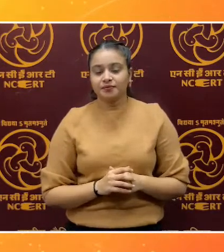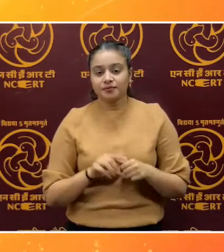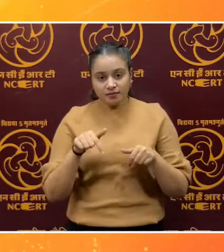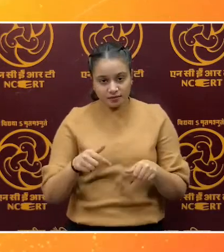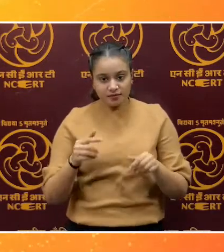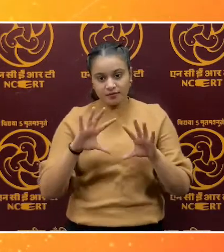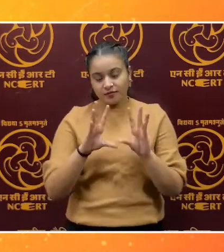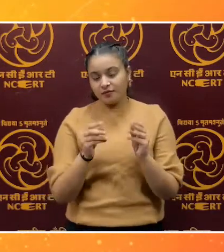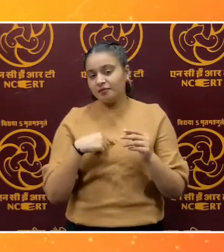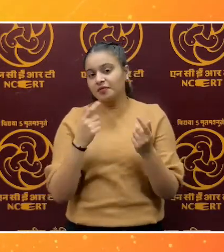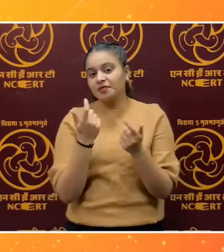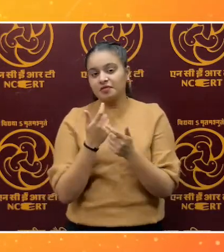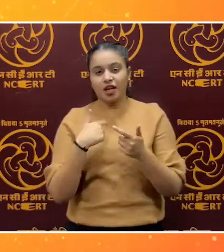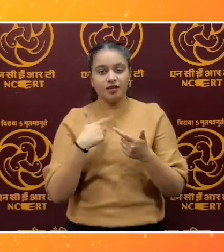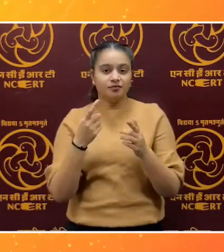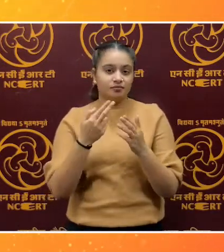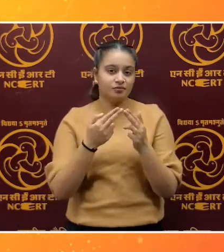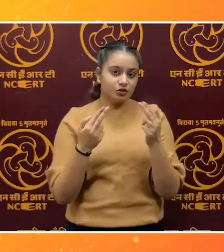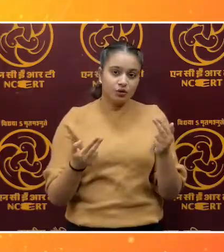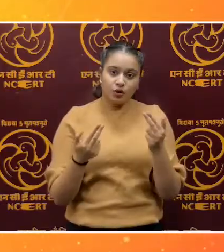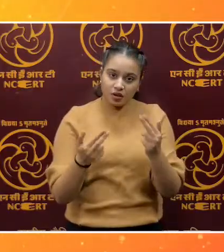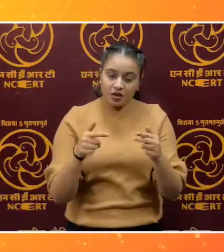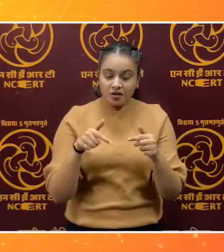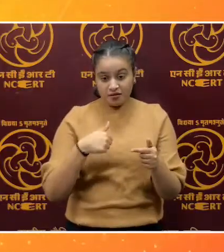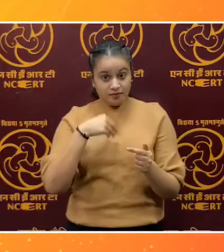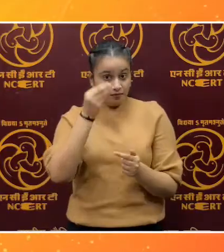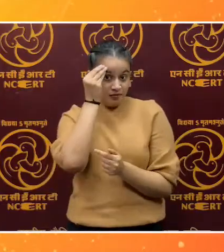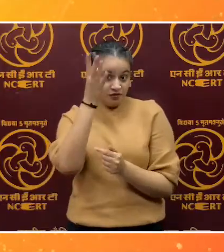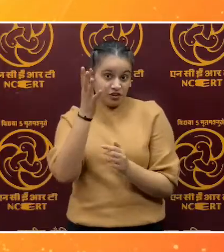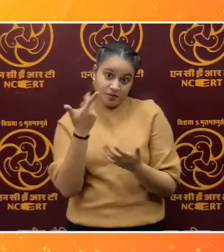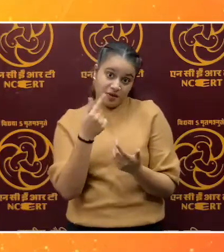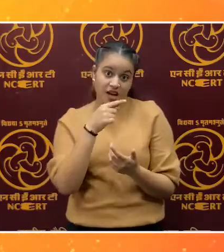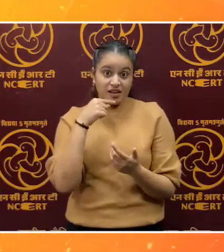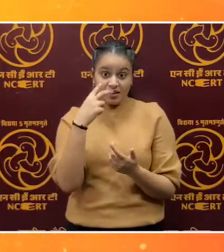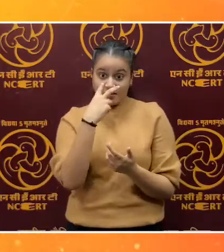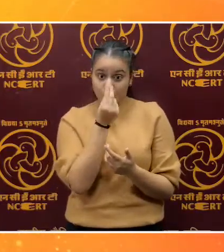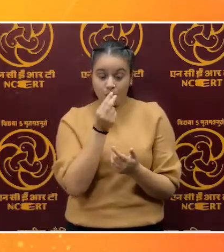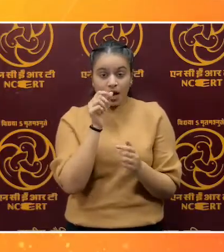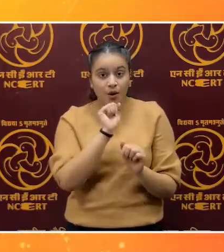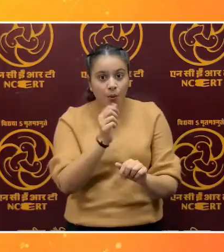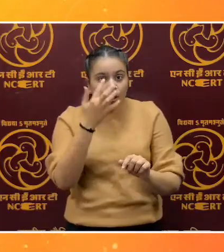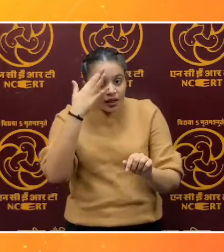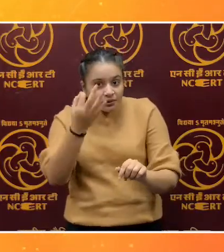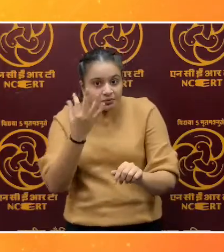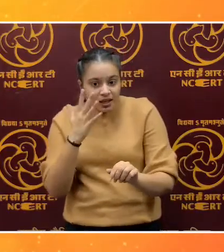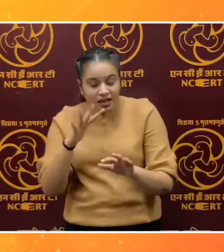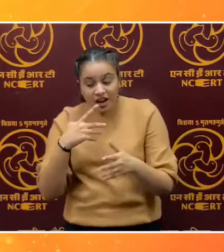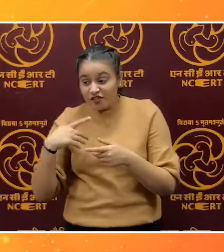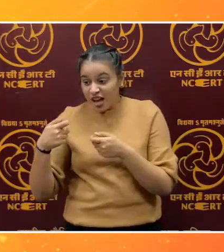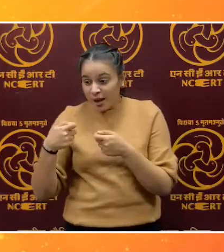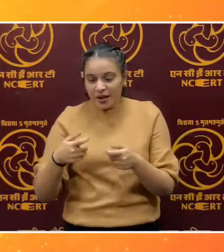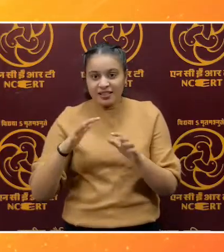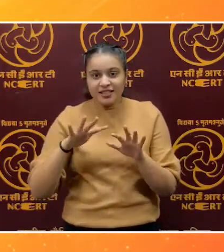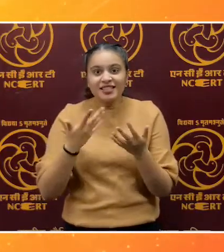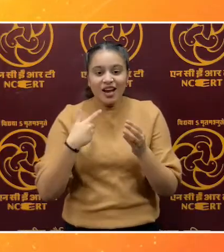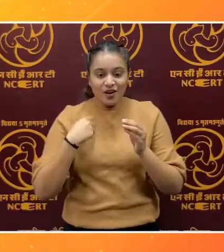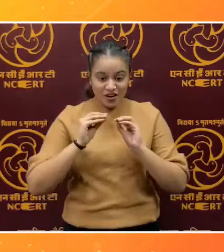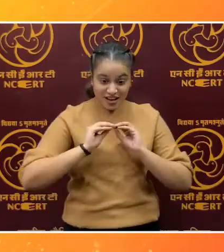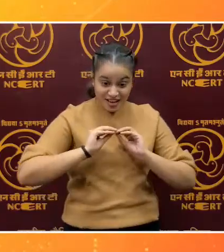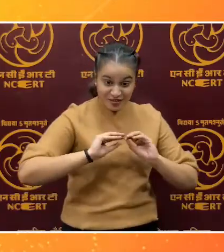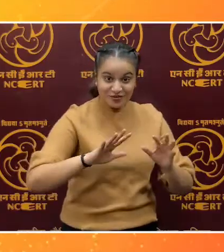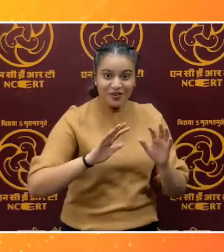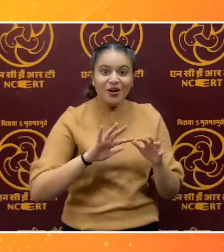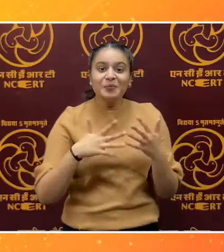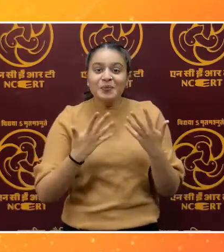this was a funny story, and it was too wise for the parrot to understand what was the message. Yes. There was a decoded